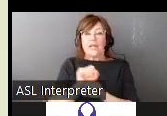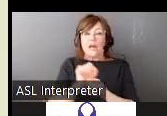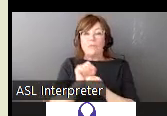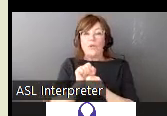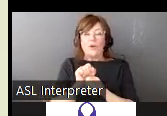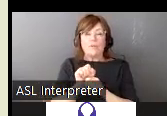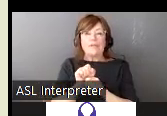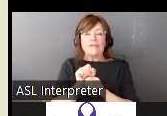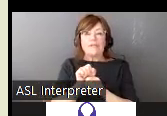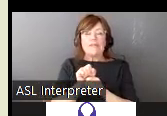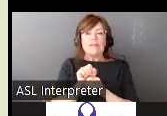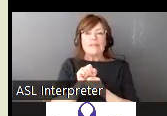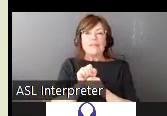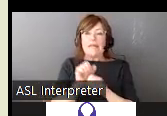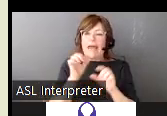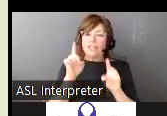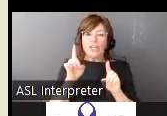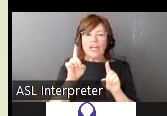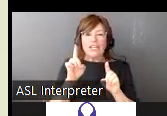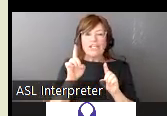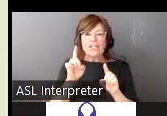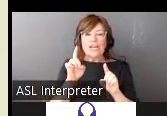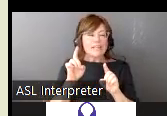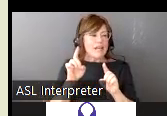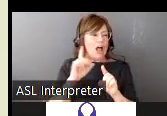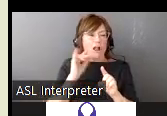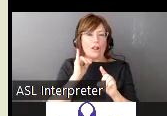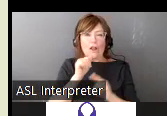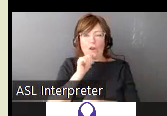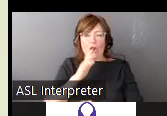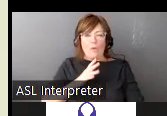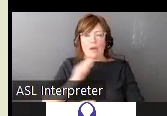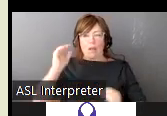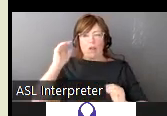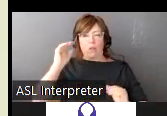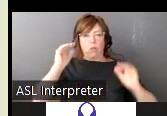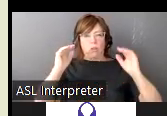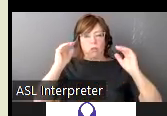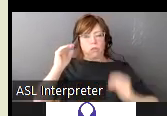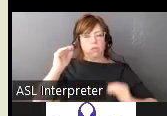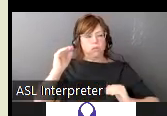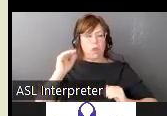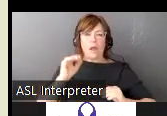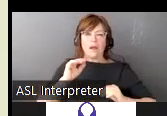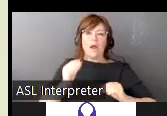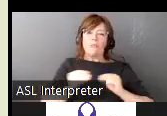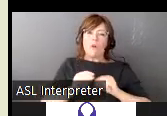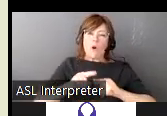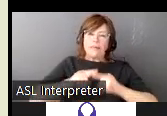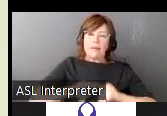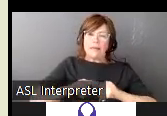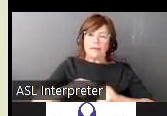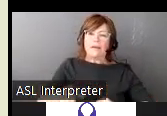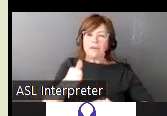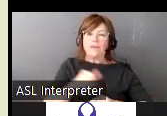of education may make older women perceive financial dependence and physical dependence on others as more significant risk factors of